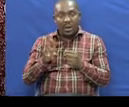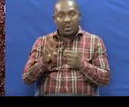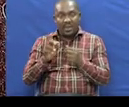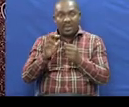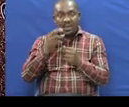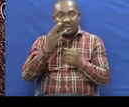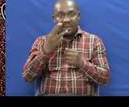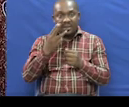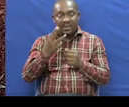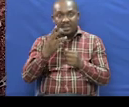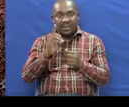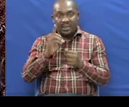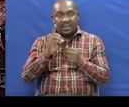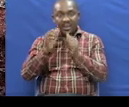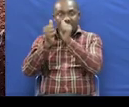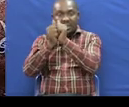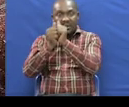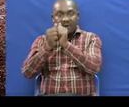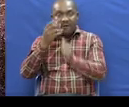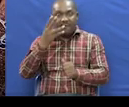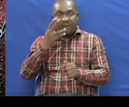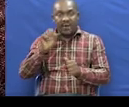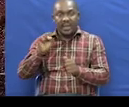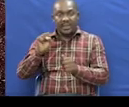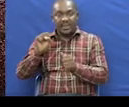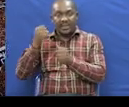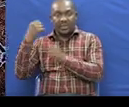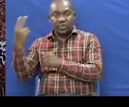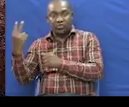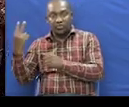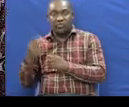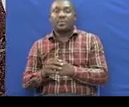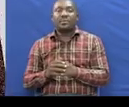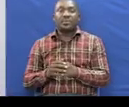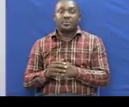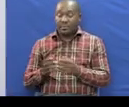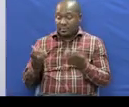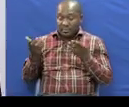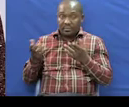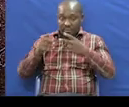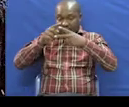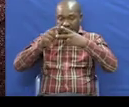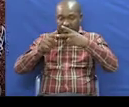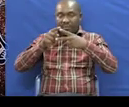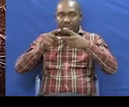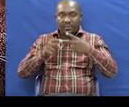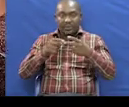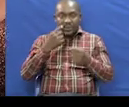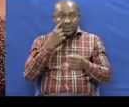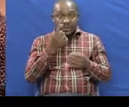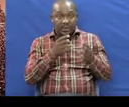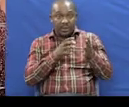3d10 4s2. So are these transition elements? Okay, let us recall the definition